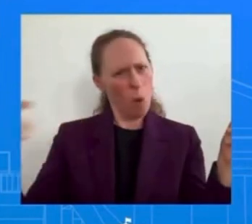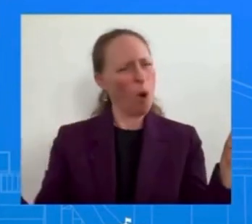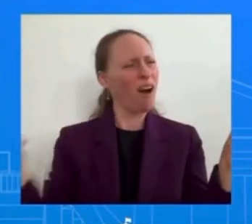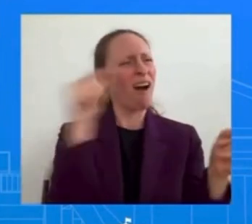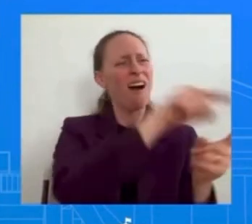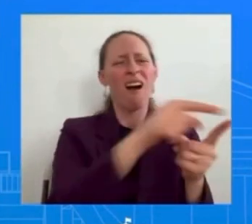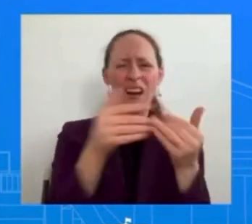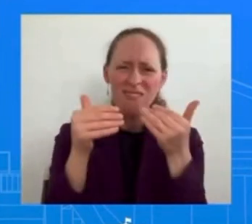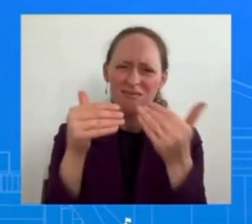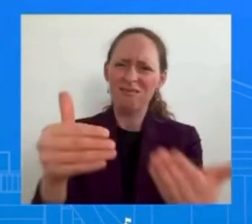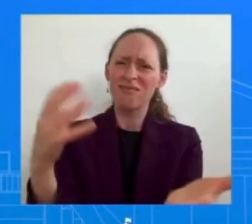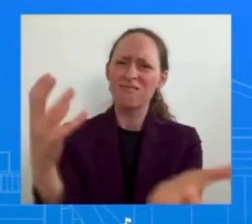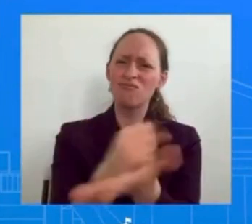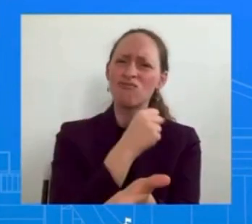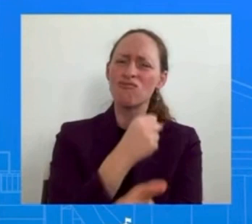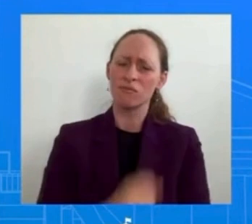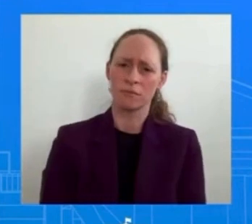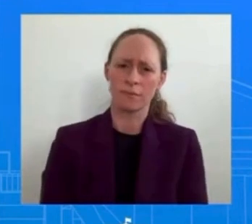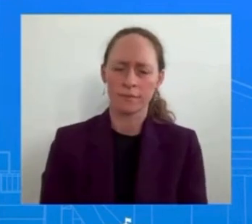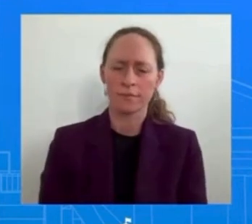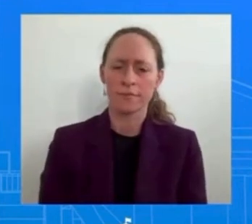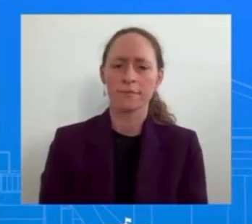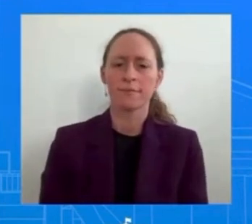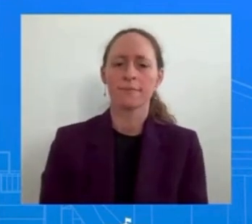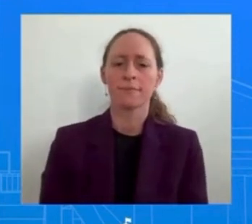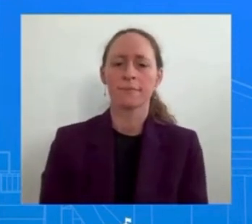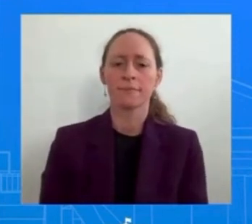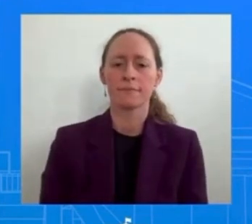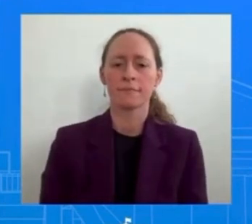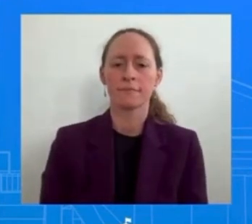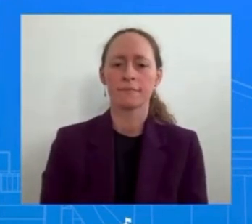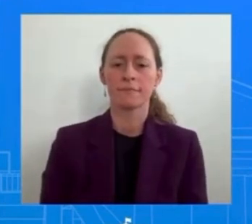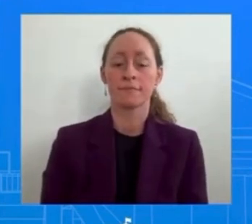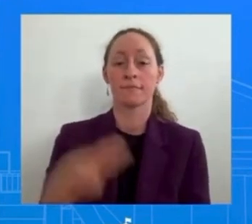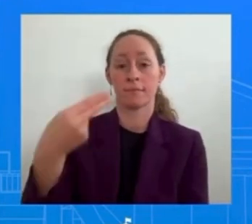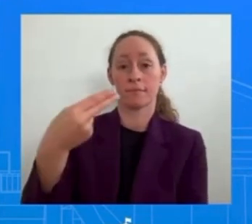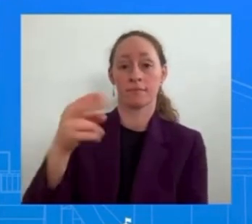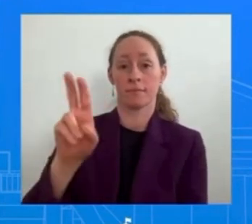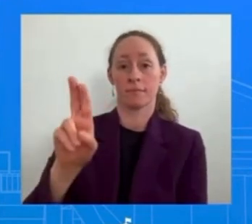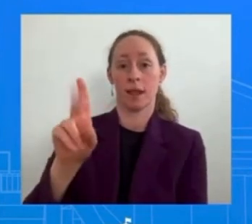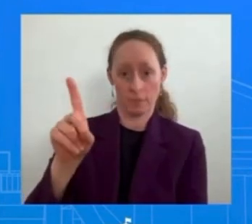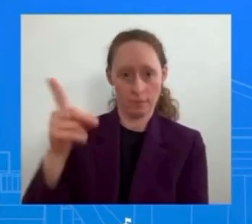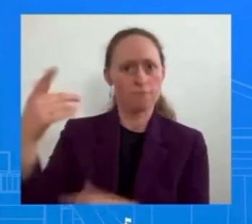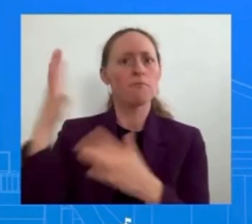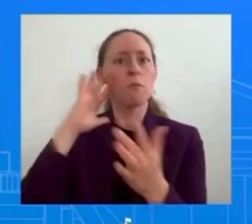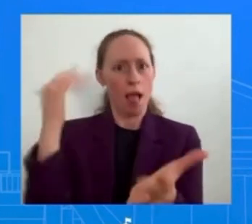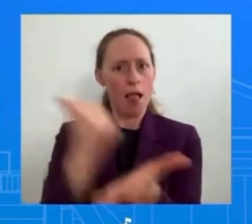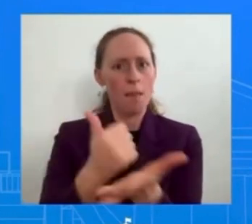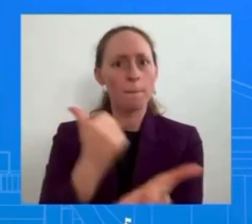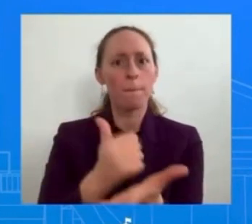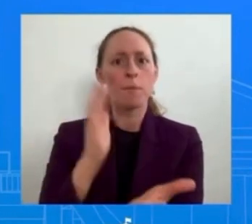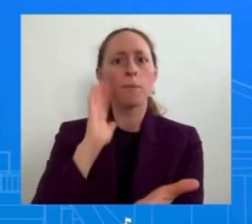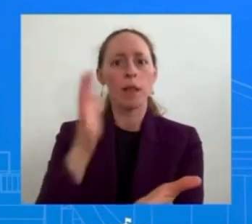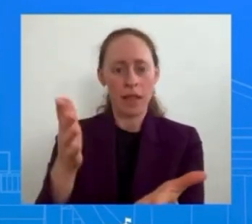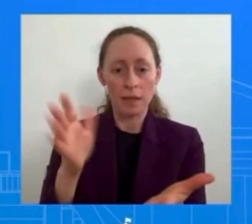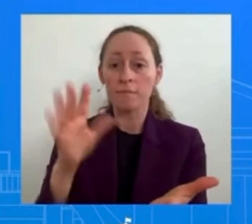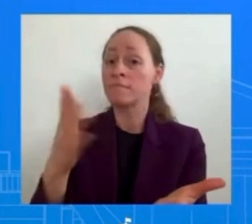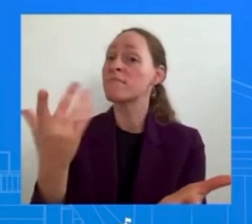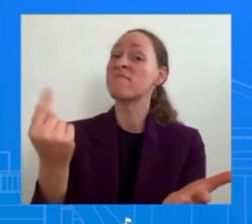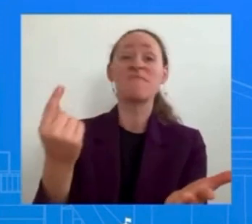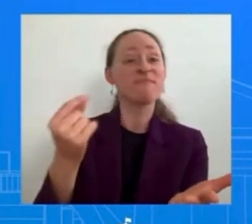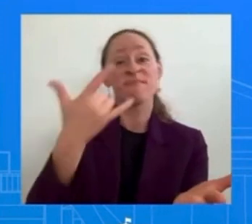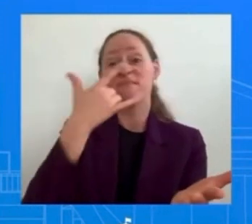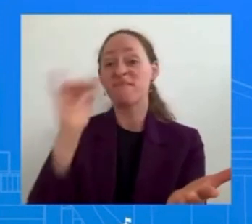also supporting the people of Hawaii by providing a 90-day moratorium on foreclosures of Federal Housing Administration insured